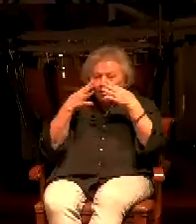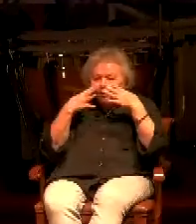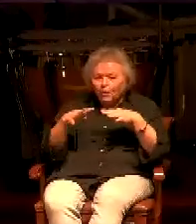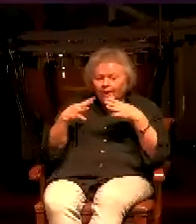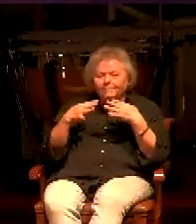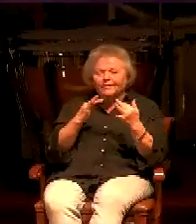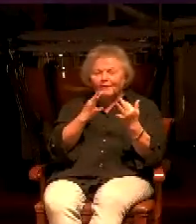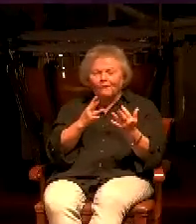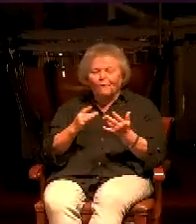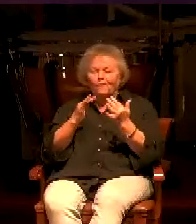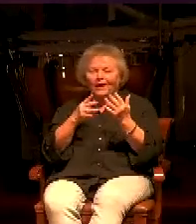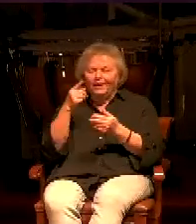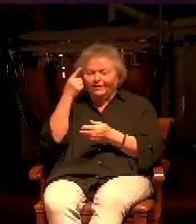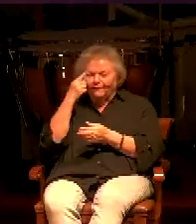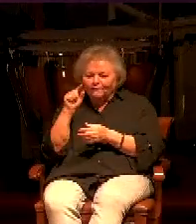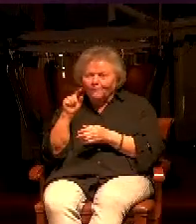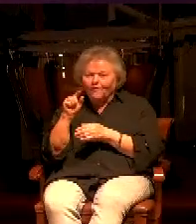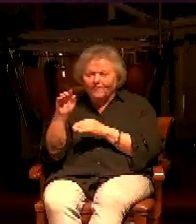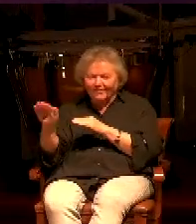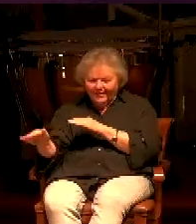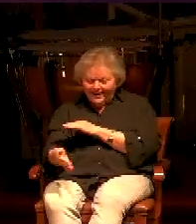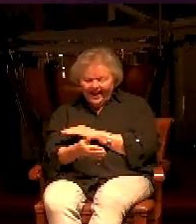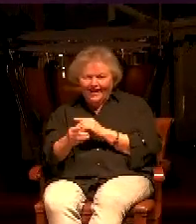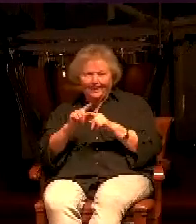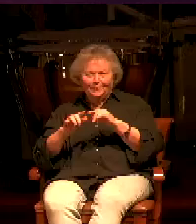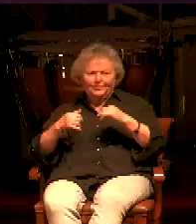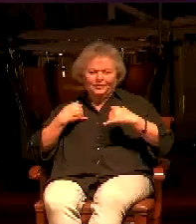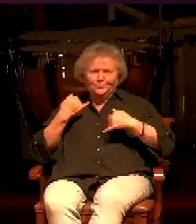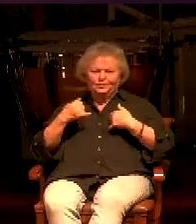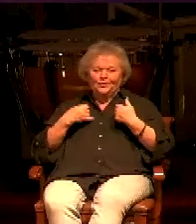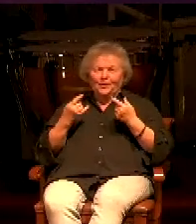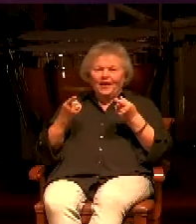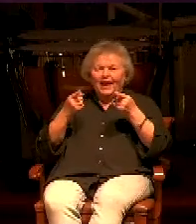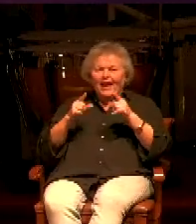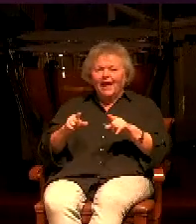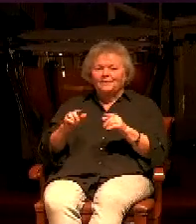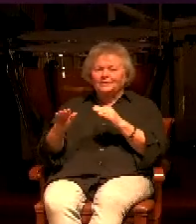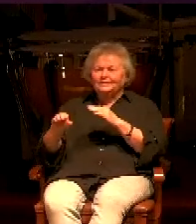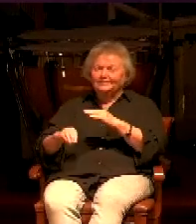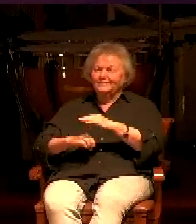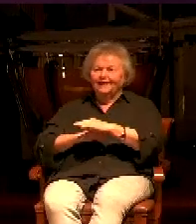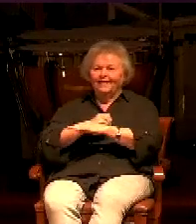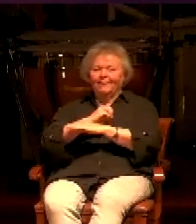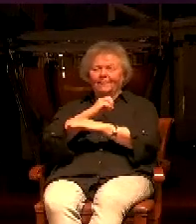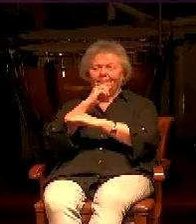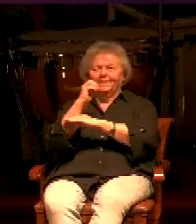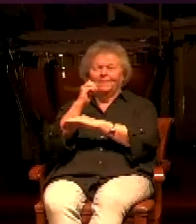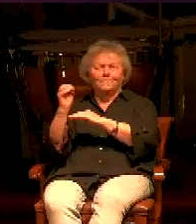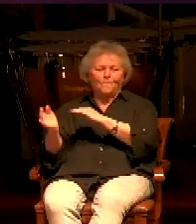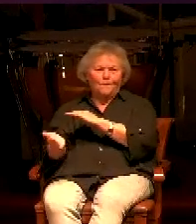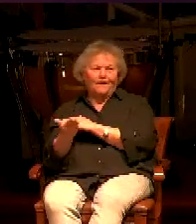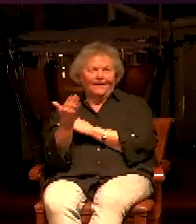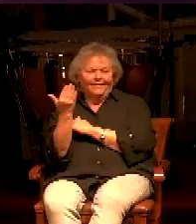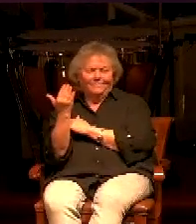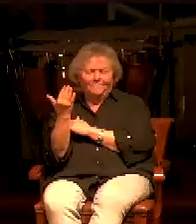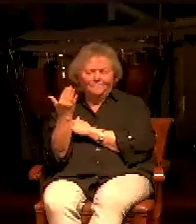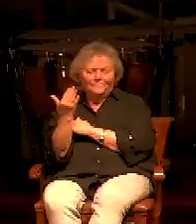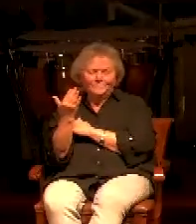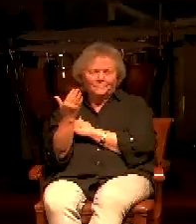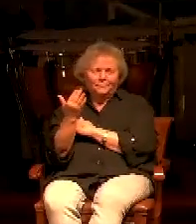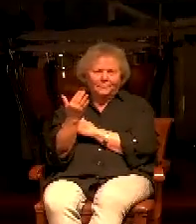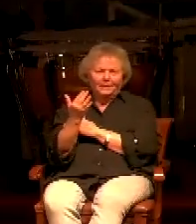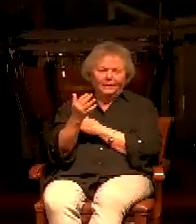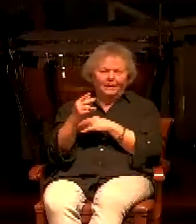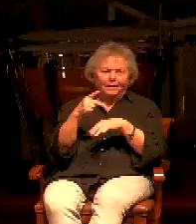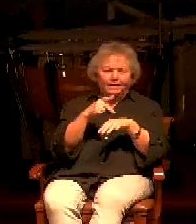night, but joy comes in the morning." Peter heard the rooster, ran and cried, and Jesus